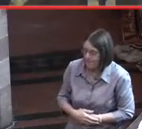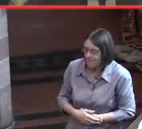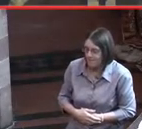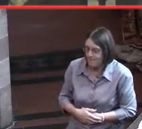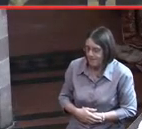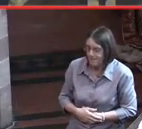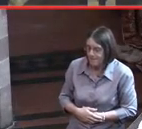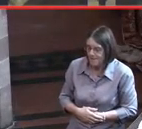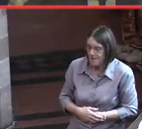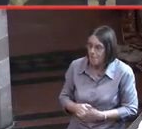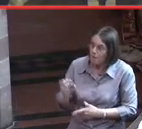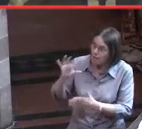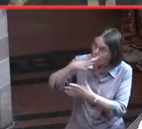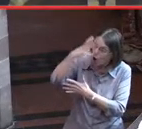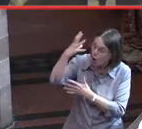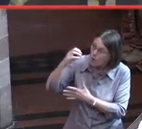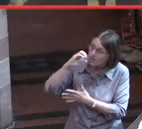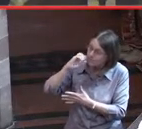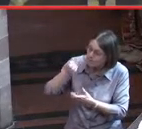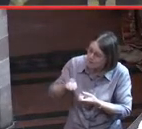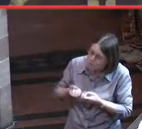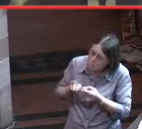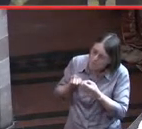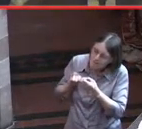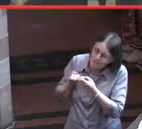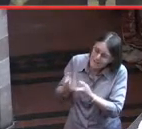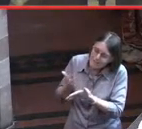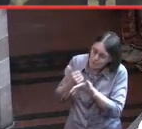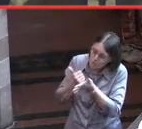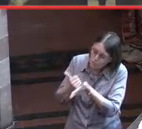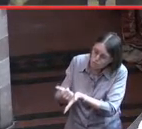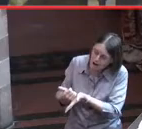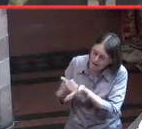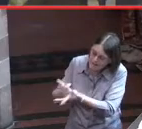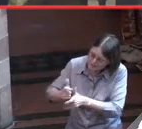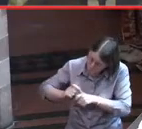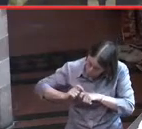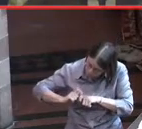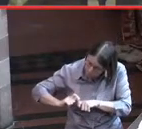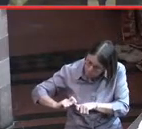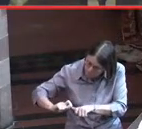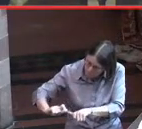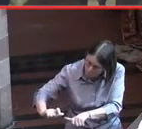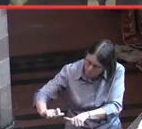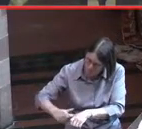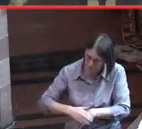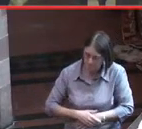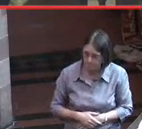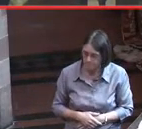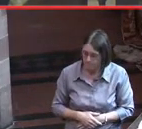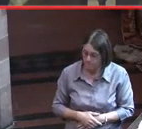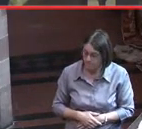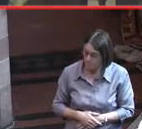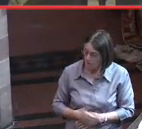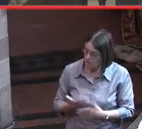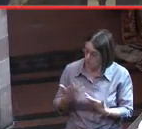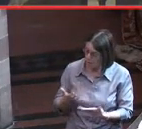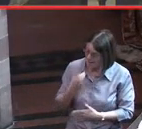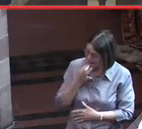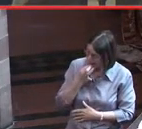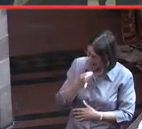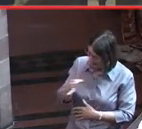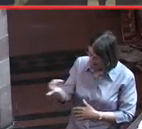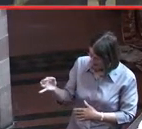Holy Spirit will sustain you by his grace. I now ask you to declare your